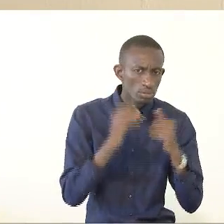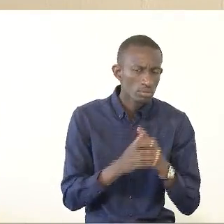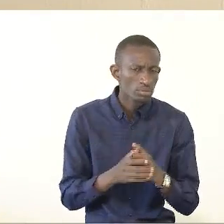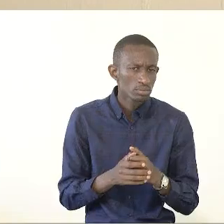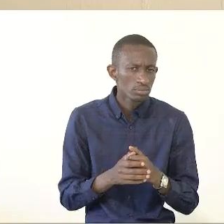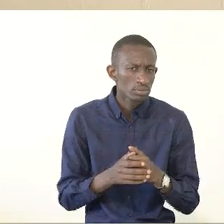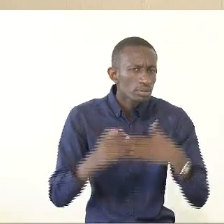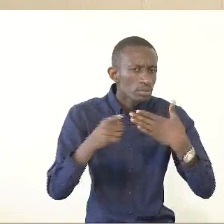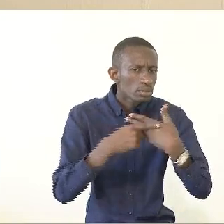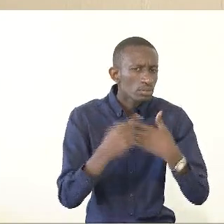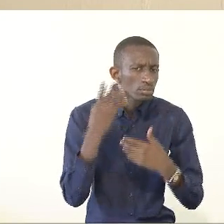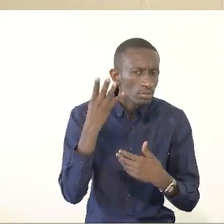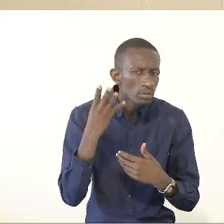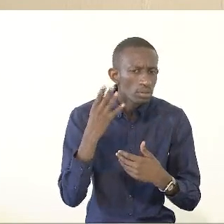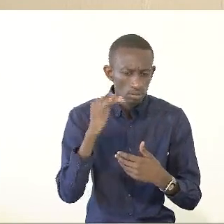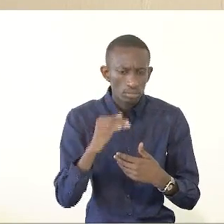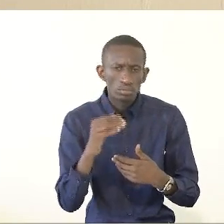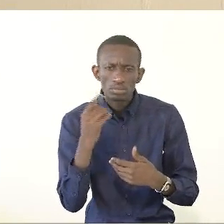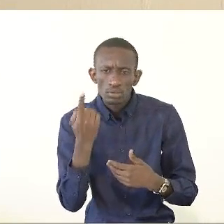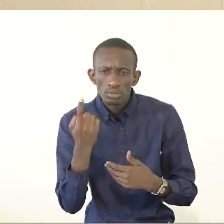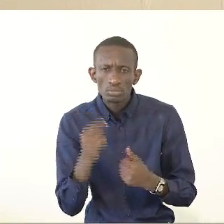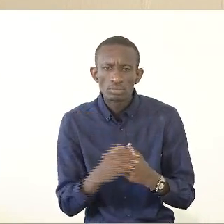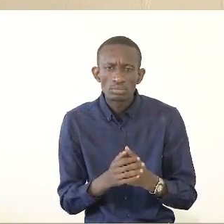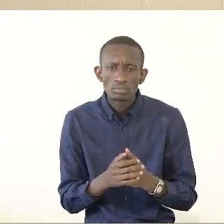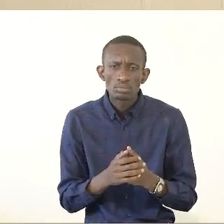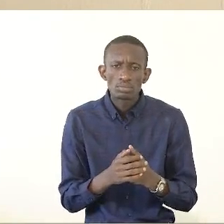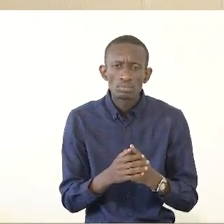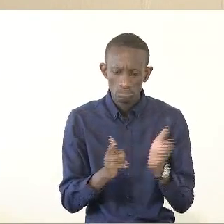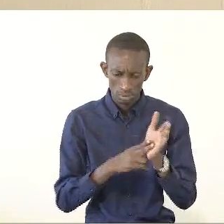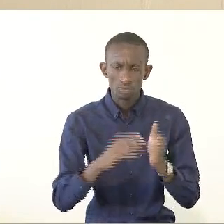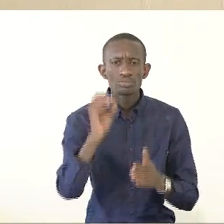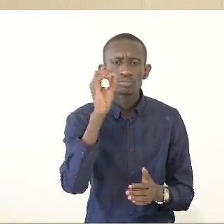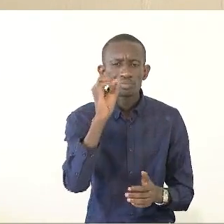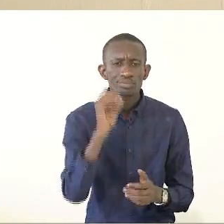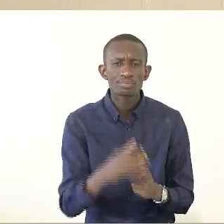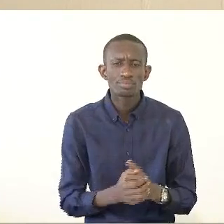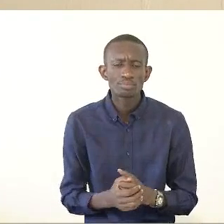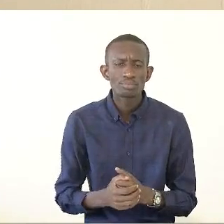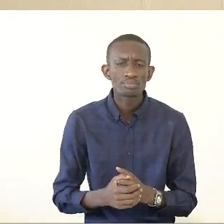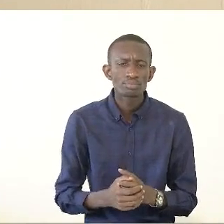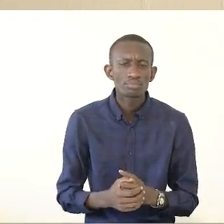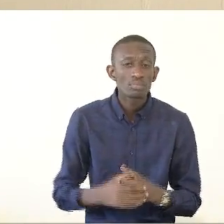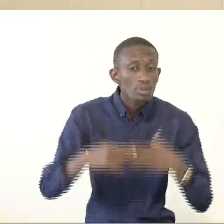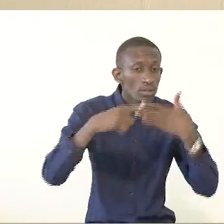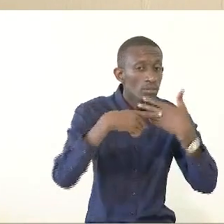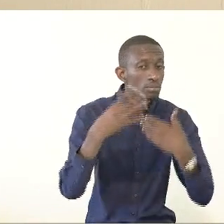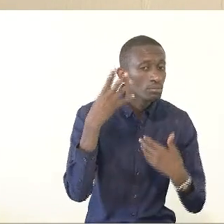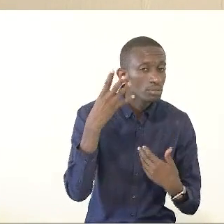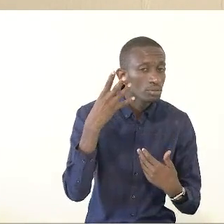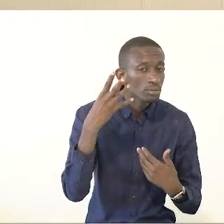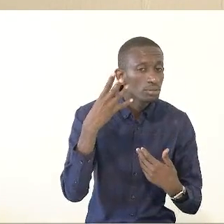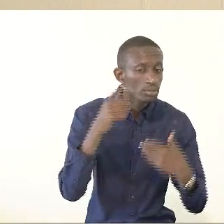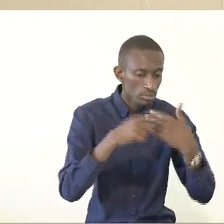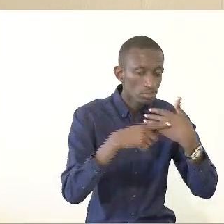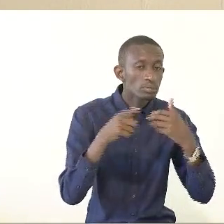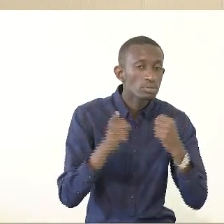4 and 1, that is negative 1, and 1, that is 0. And here we have negative 4 and